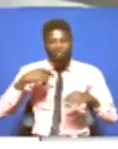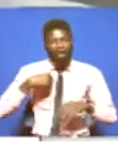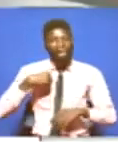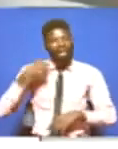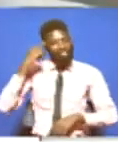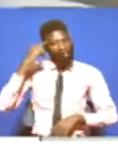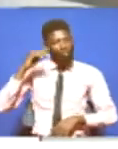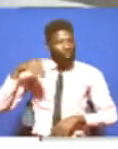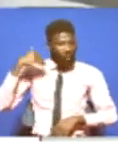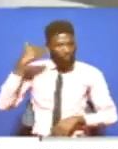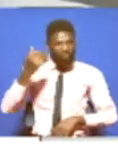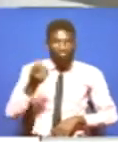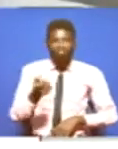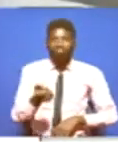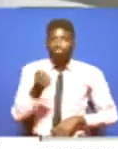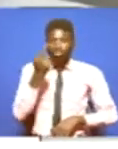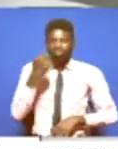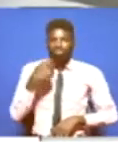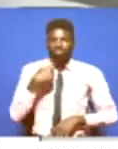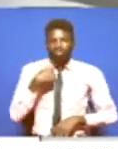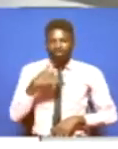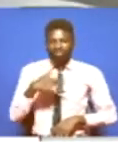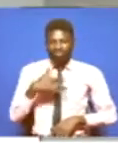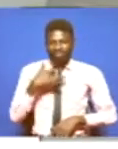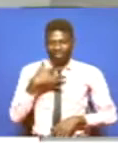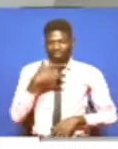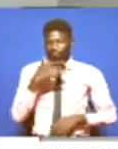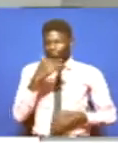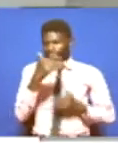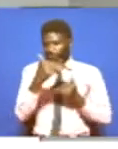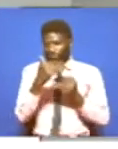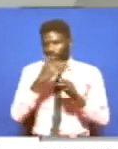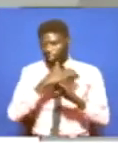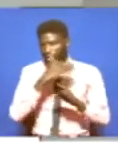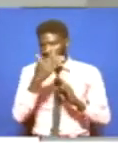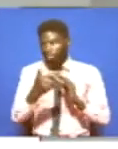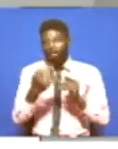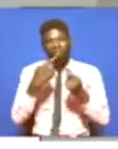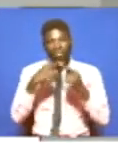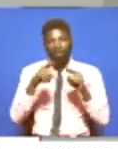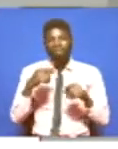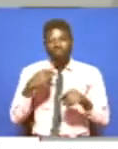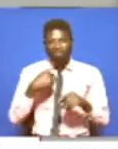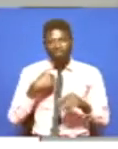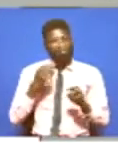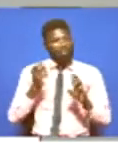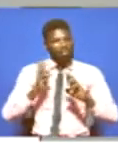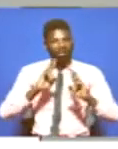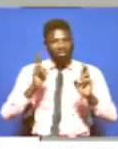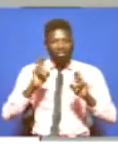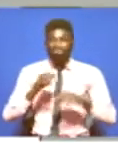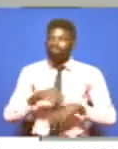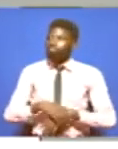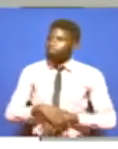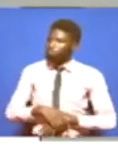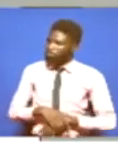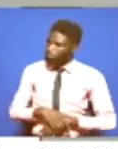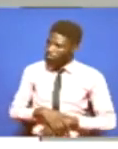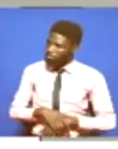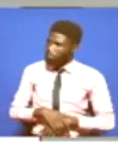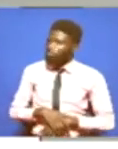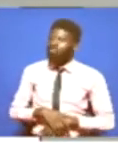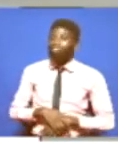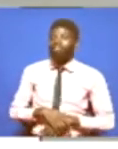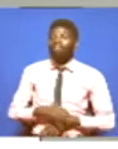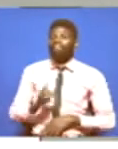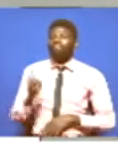brings me very closer to the end, and I will be prepared for it. All ready for it, eh? Yes. Your first fallout with the